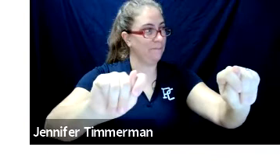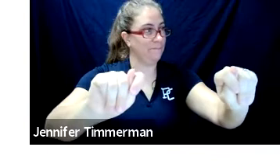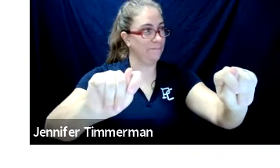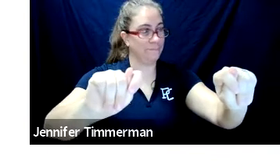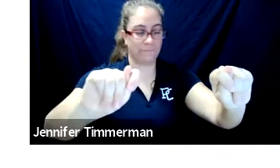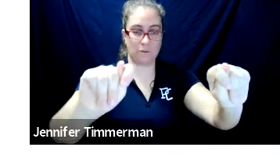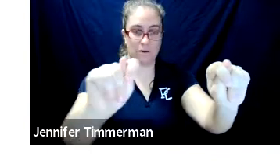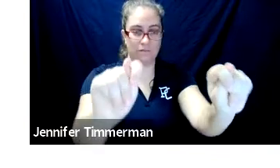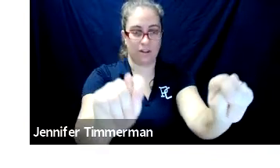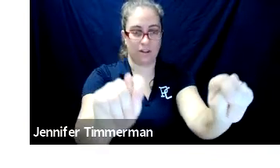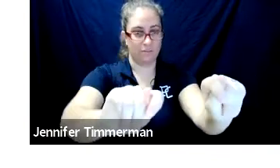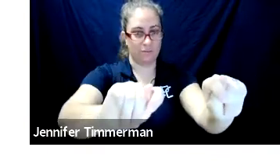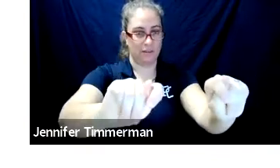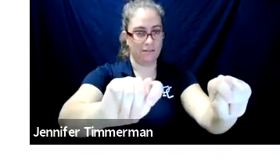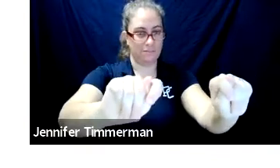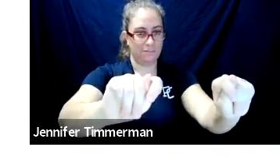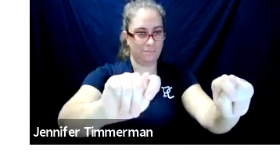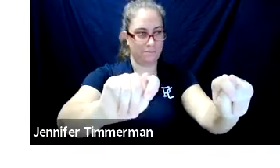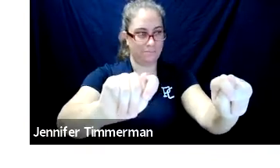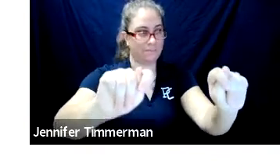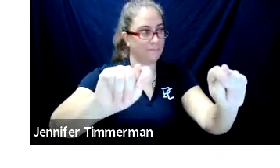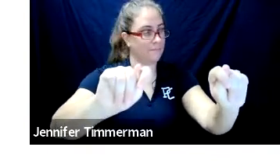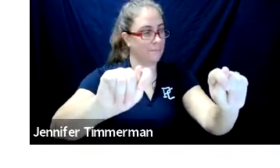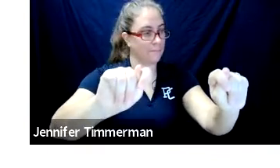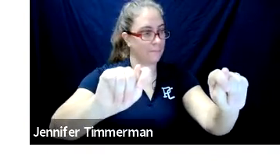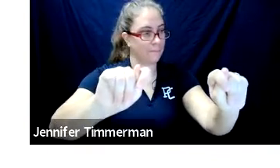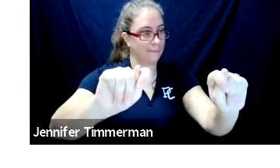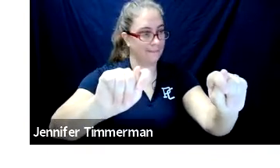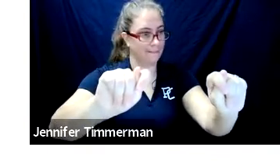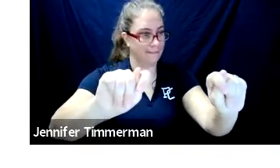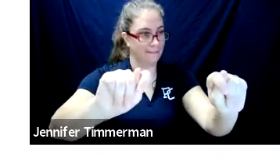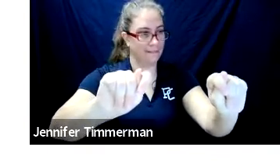T, 1 finger in between.